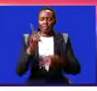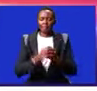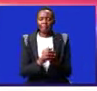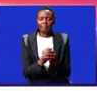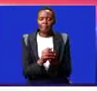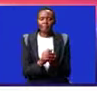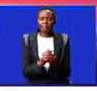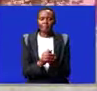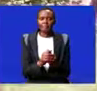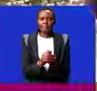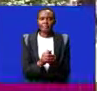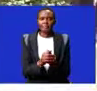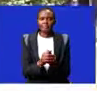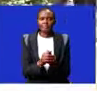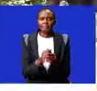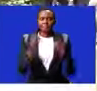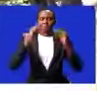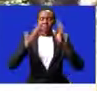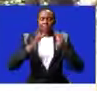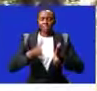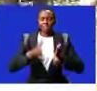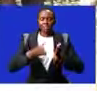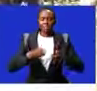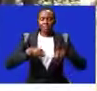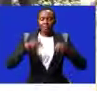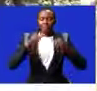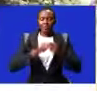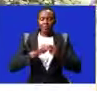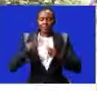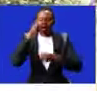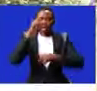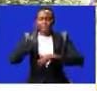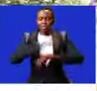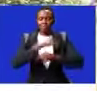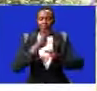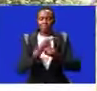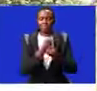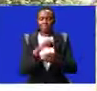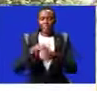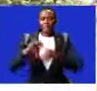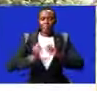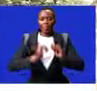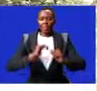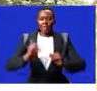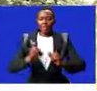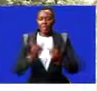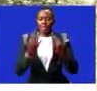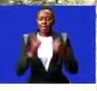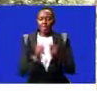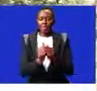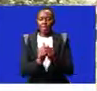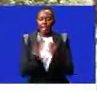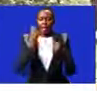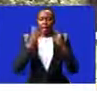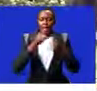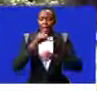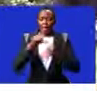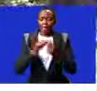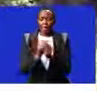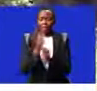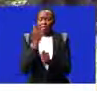mathoth. Jopuonj madongo mag skunde sekondar ma opogre opogre kaunti ma Homabay koro ywak ewi nok